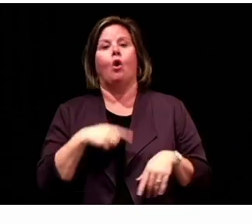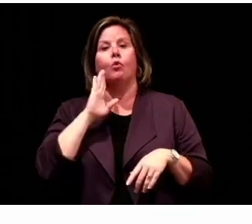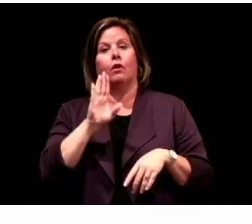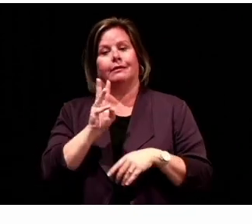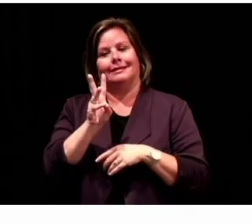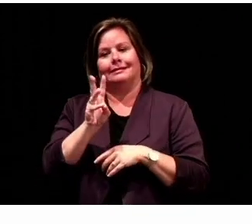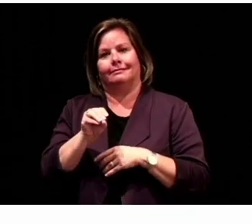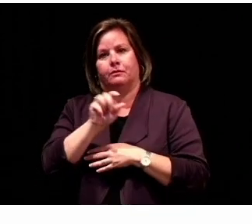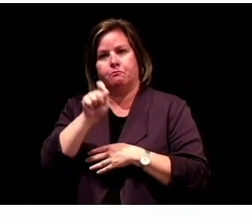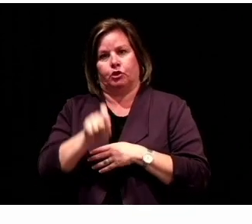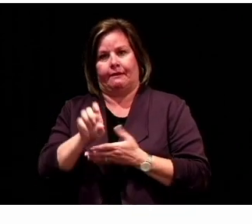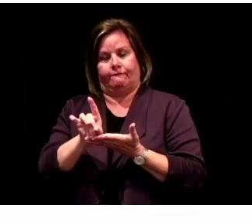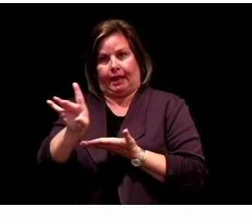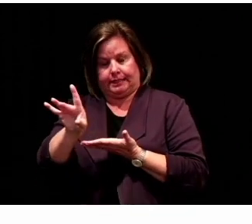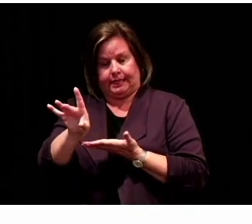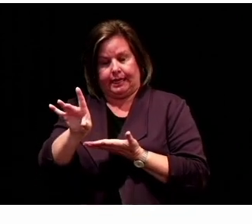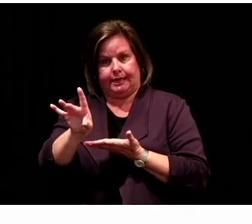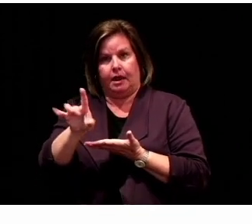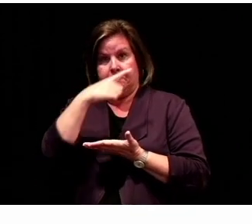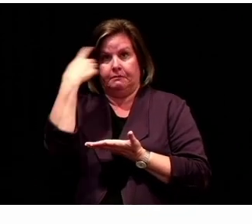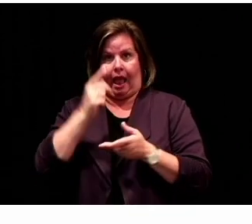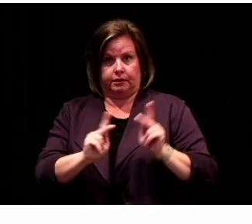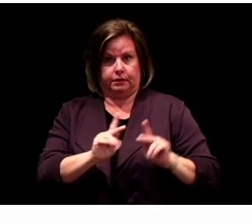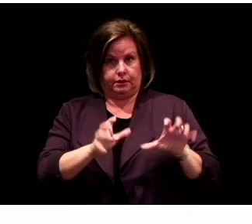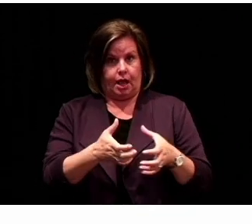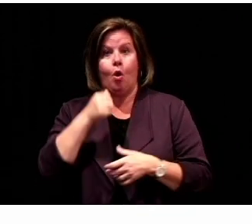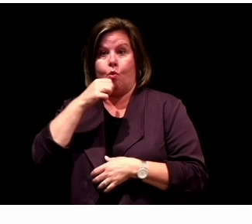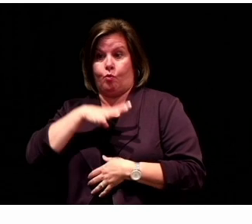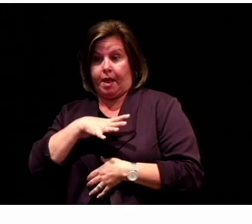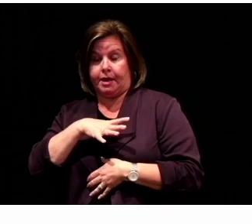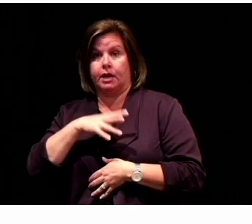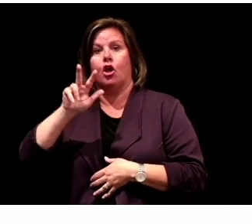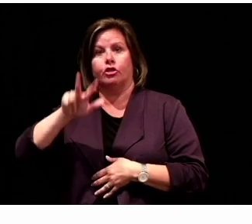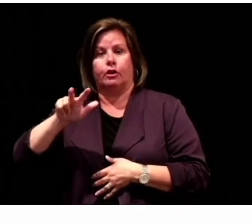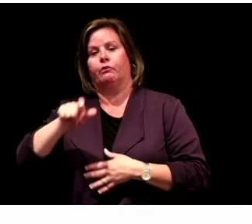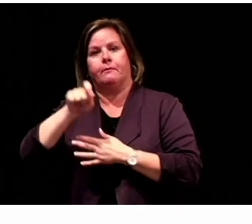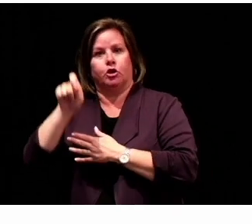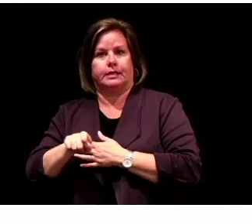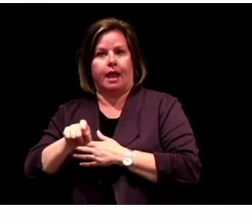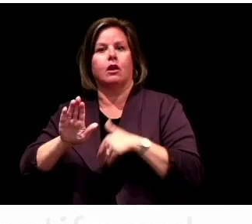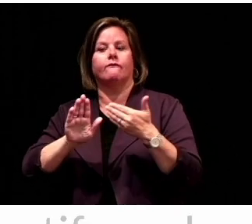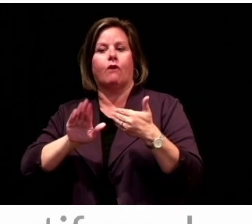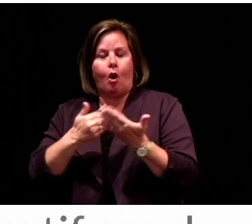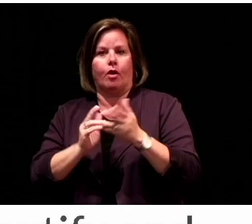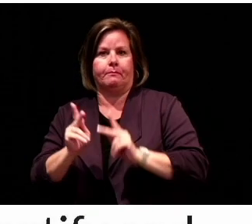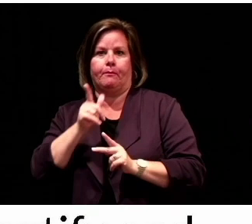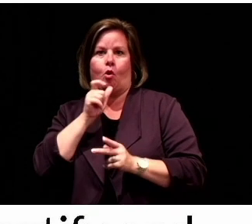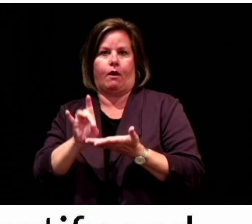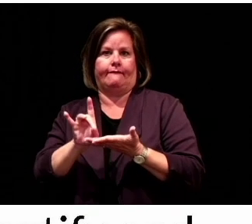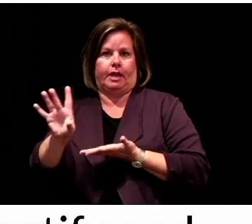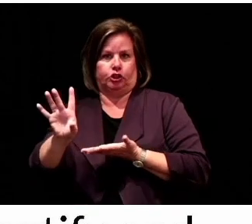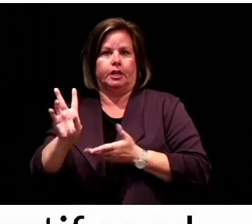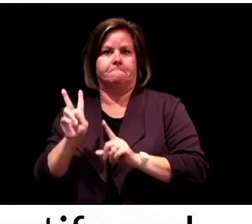current landlord's information or prior landlord's information so they could dig up information about prior evictions. And so what